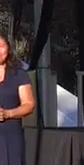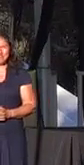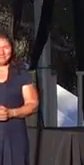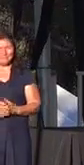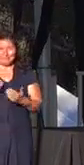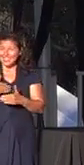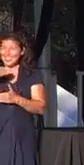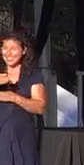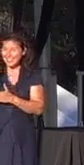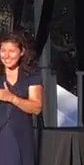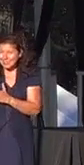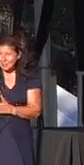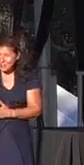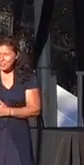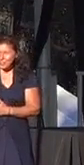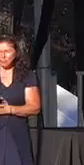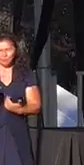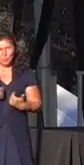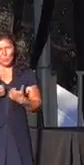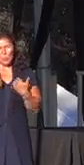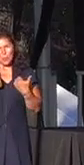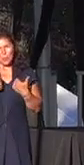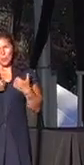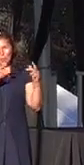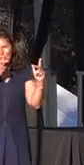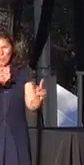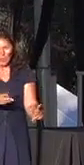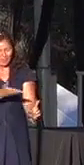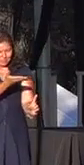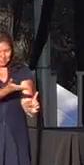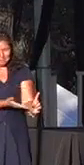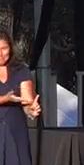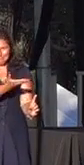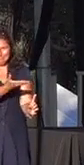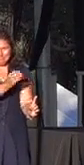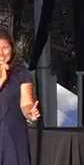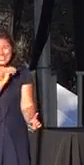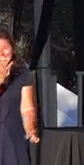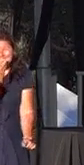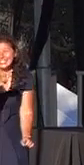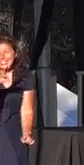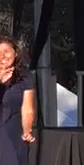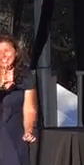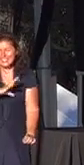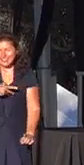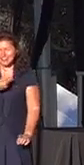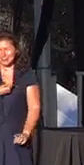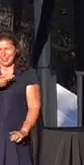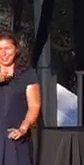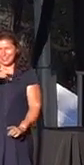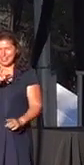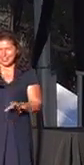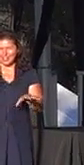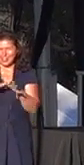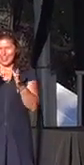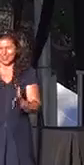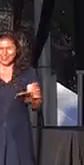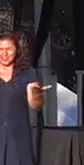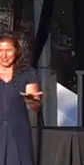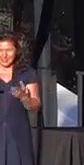Our next speaker is a young person, a 16-year-old transgender activist from San